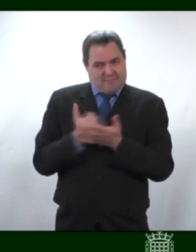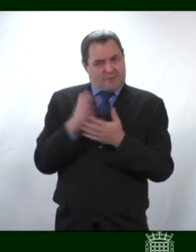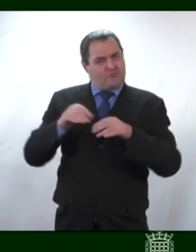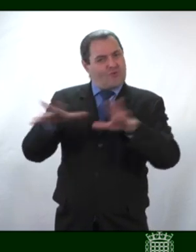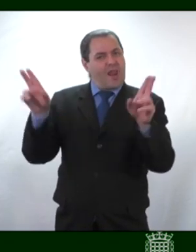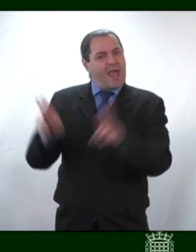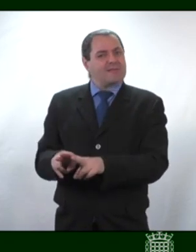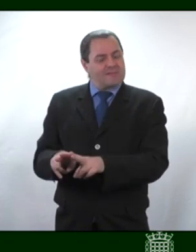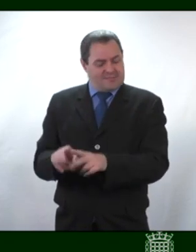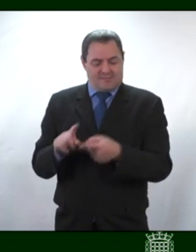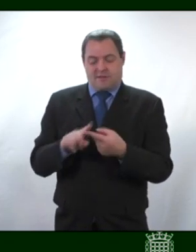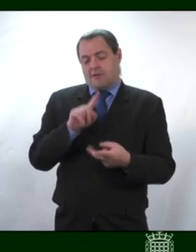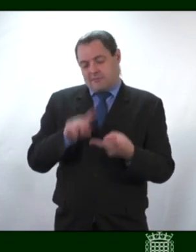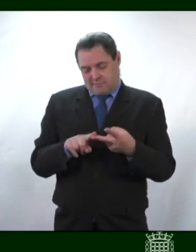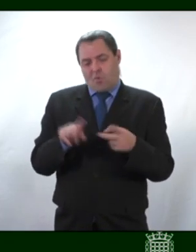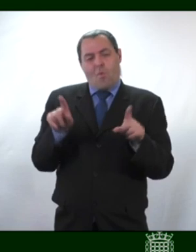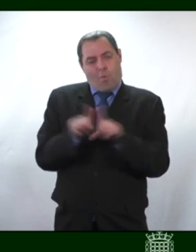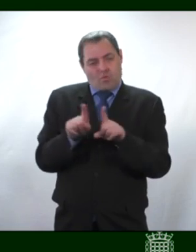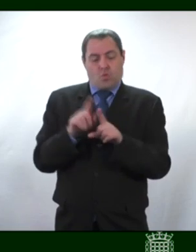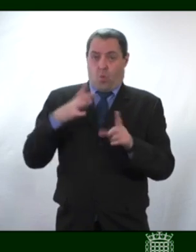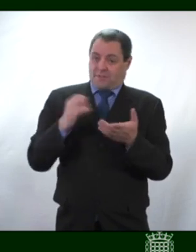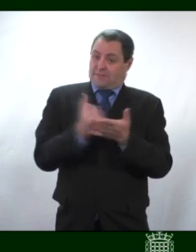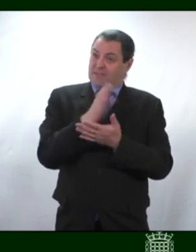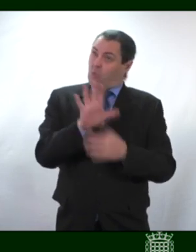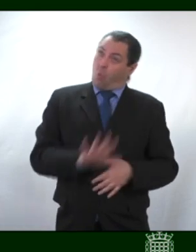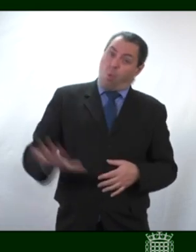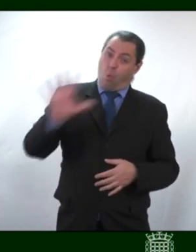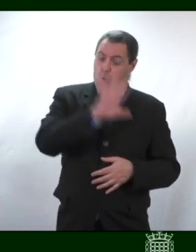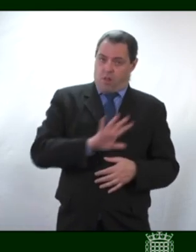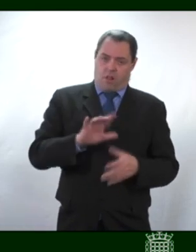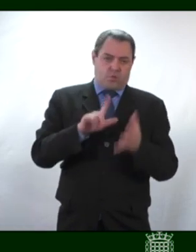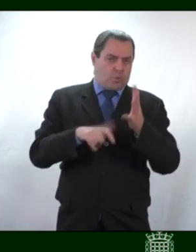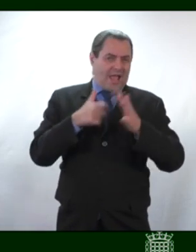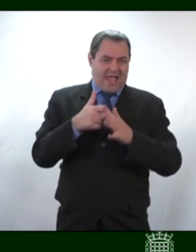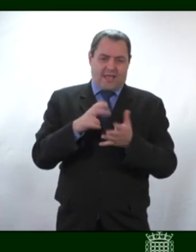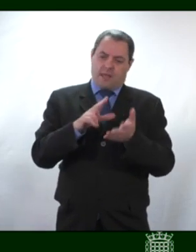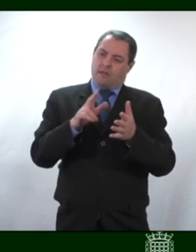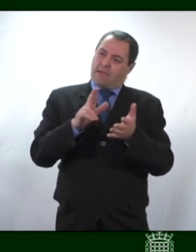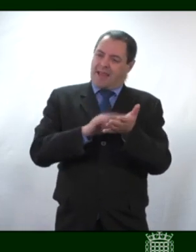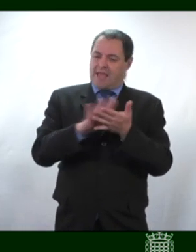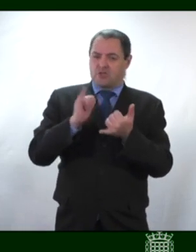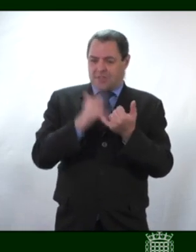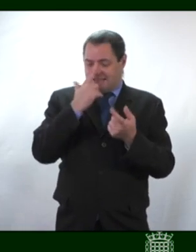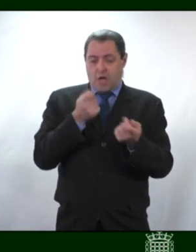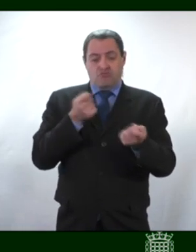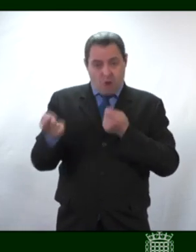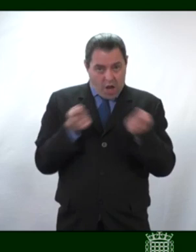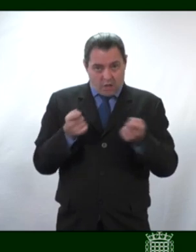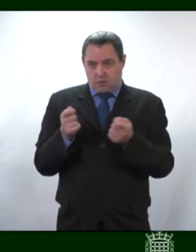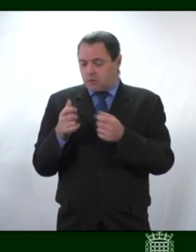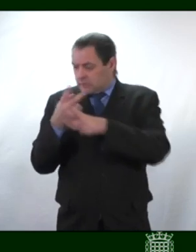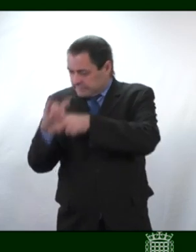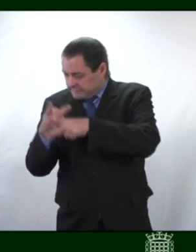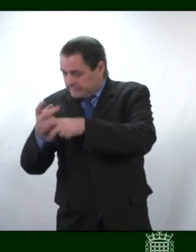but also to try to make sure that the NHS right across all 4 nations of the UK is open for all other